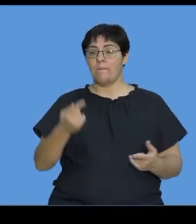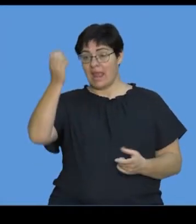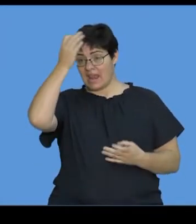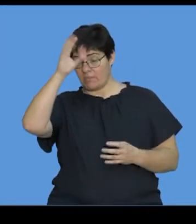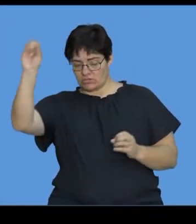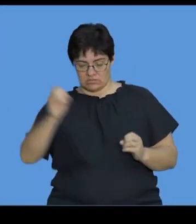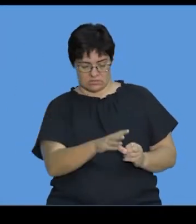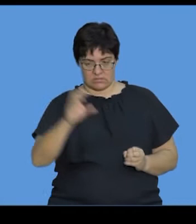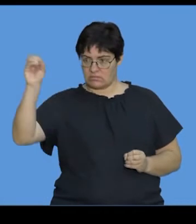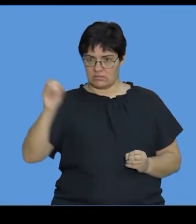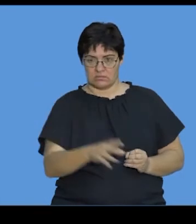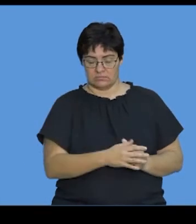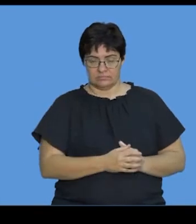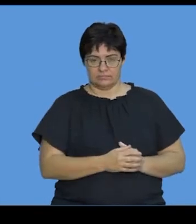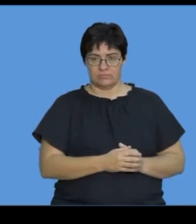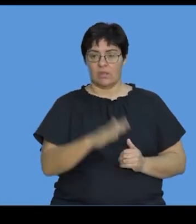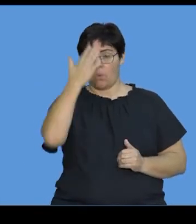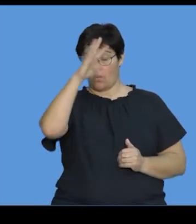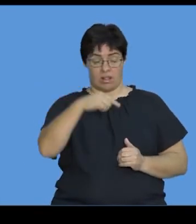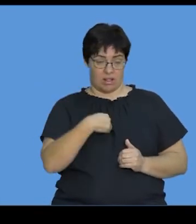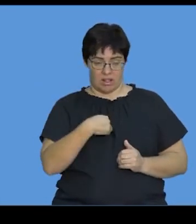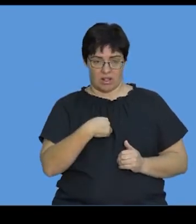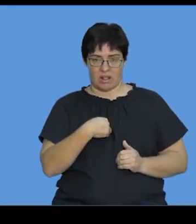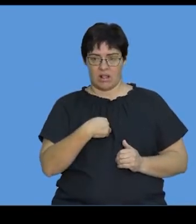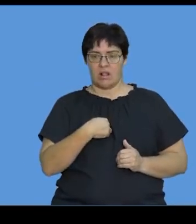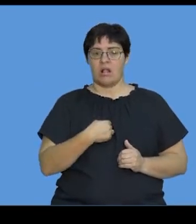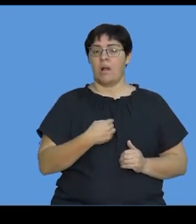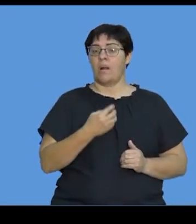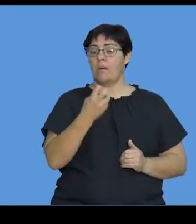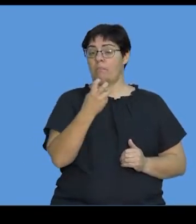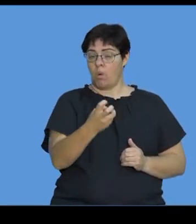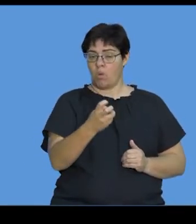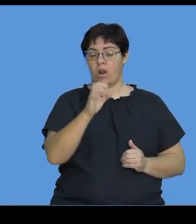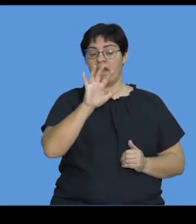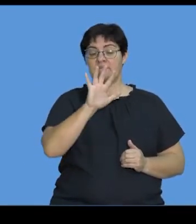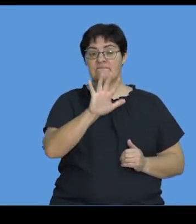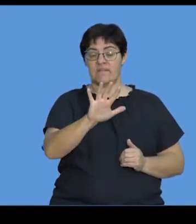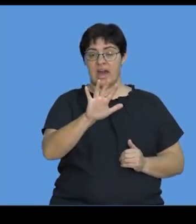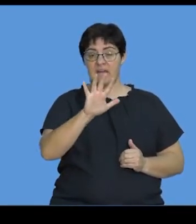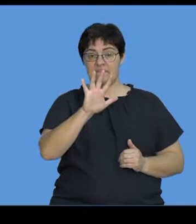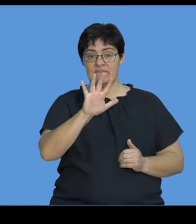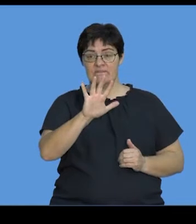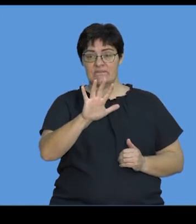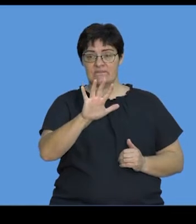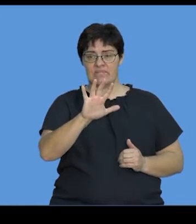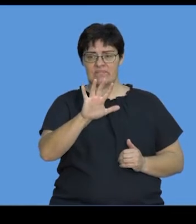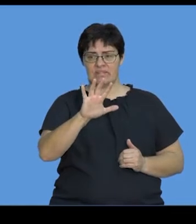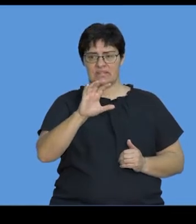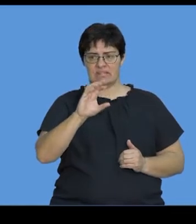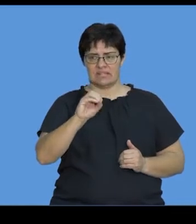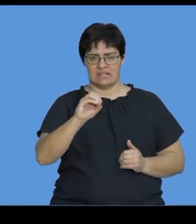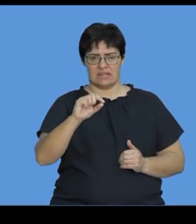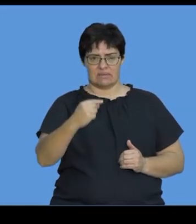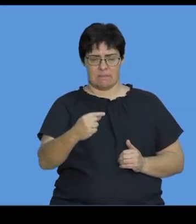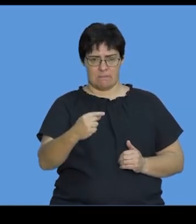know. So I know that the ball is 550 grams, but can we work in grams? You should